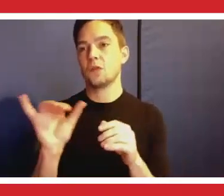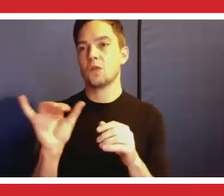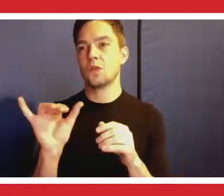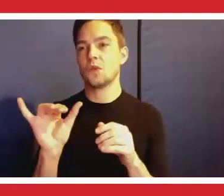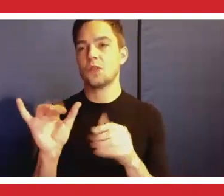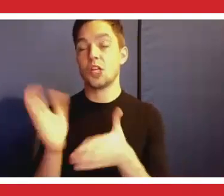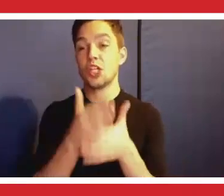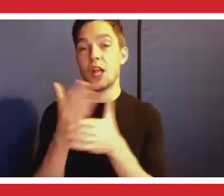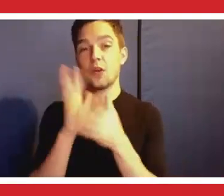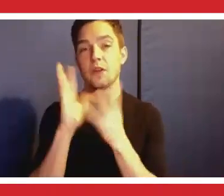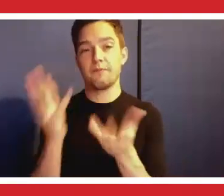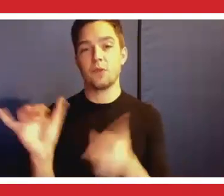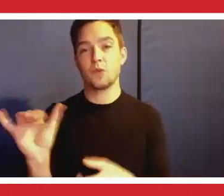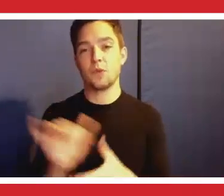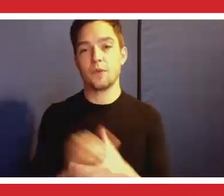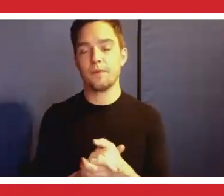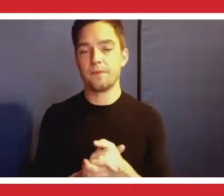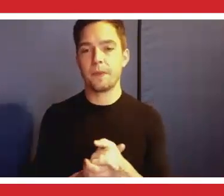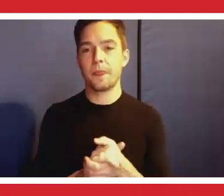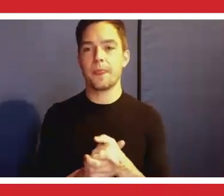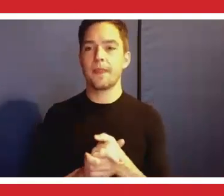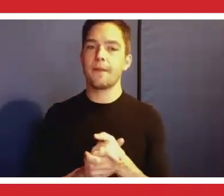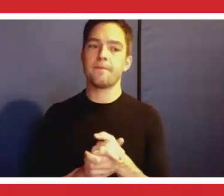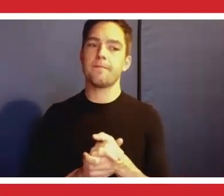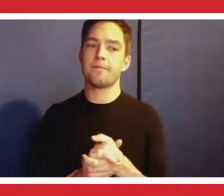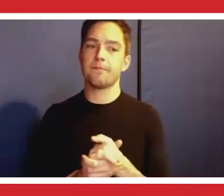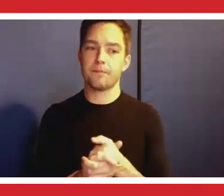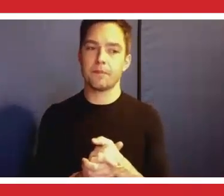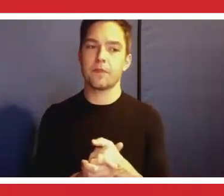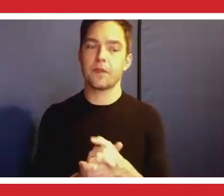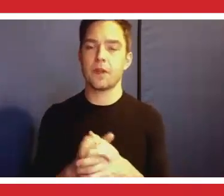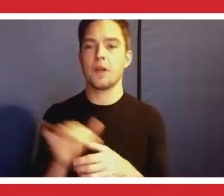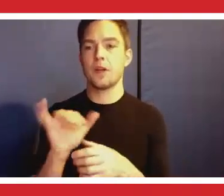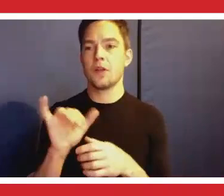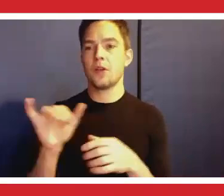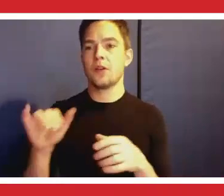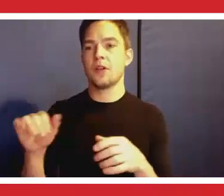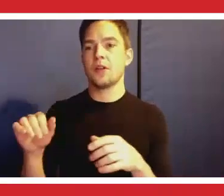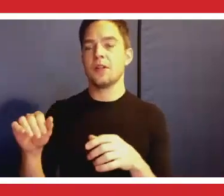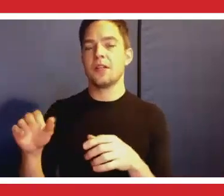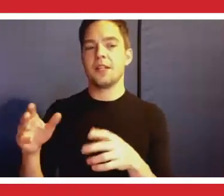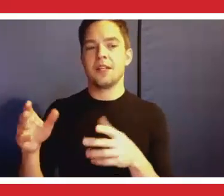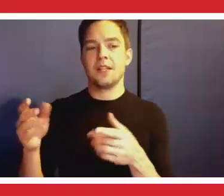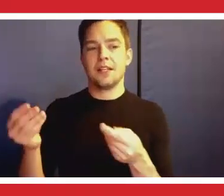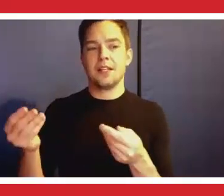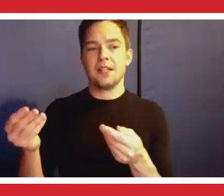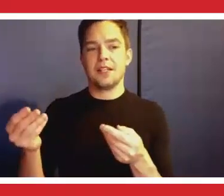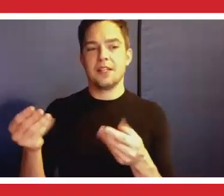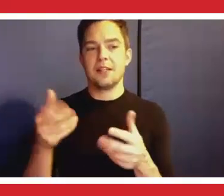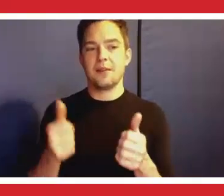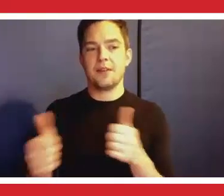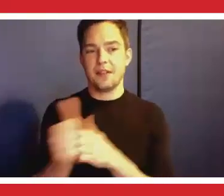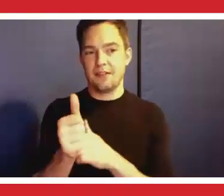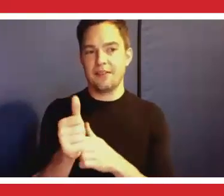sharing. And I believe the third trend, and if I'm taking too much time, then just let me know. But I think the third